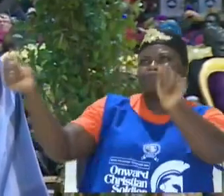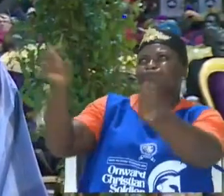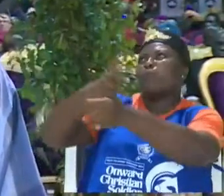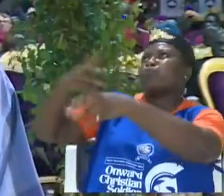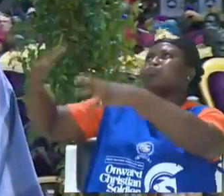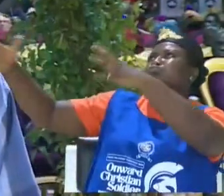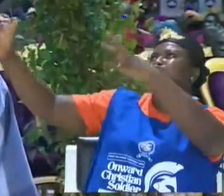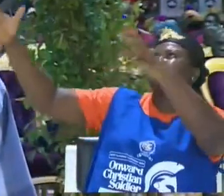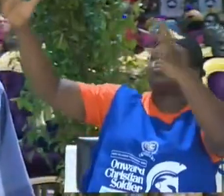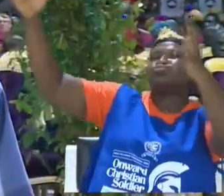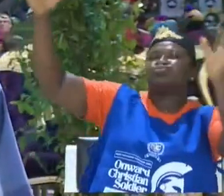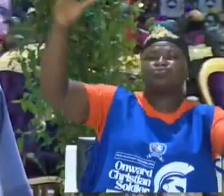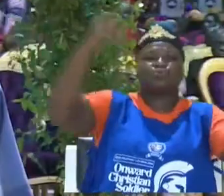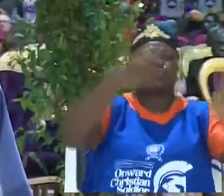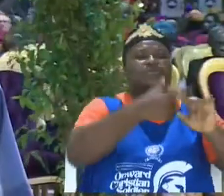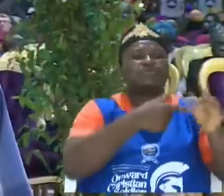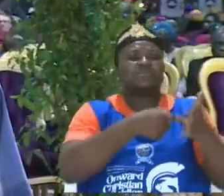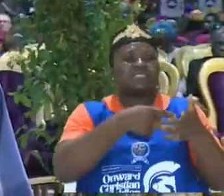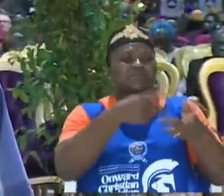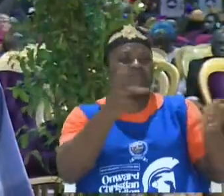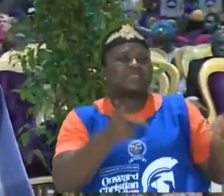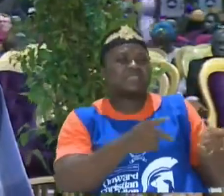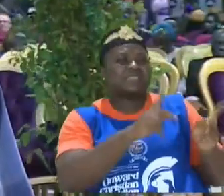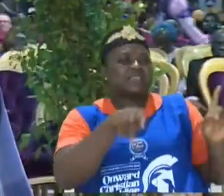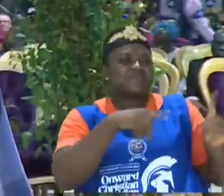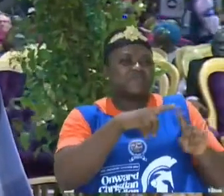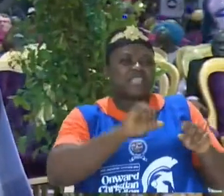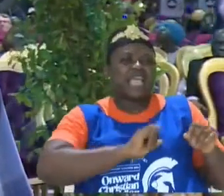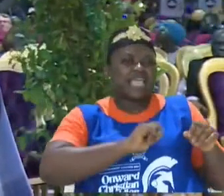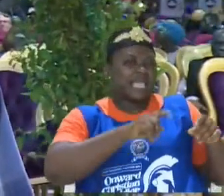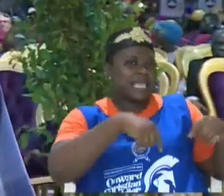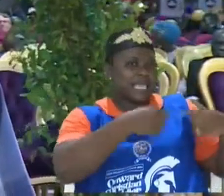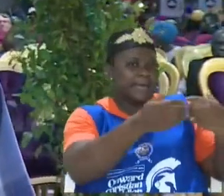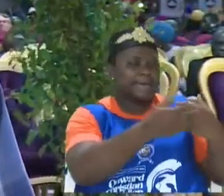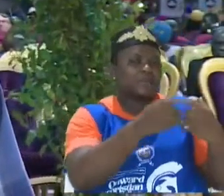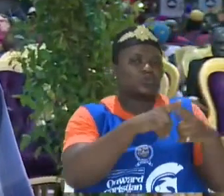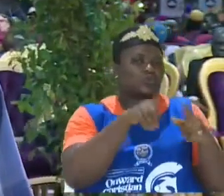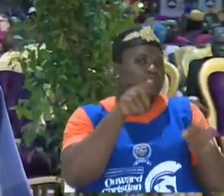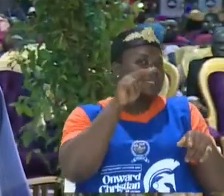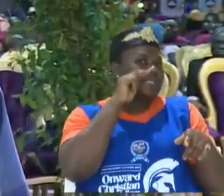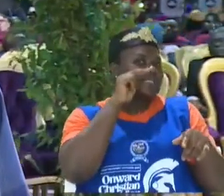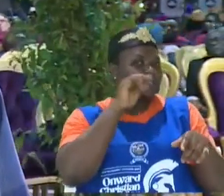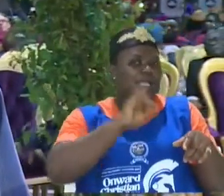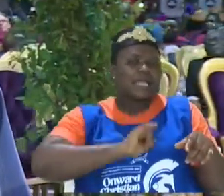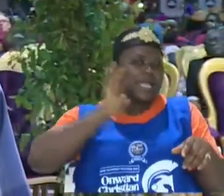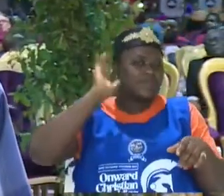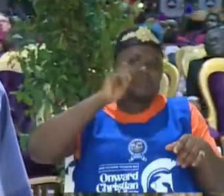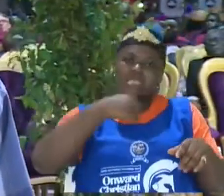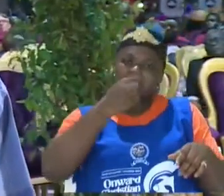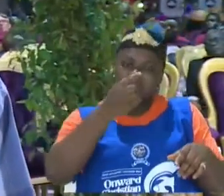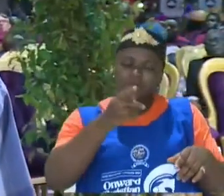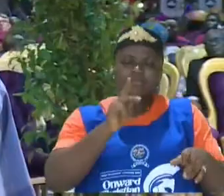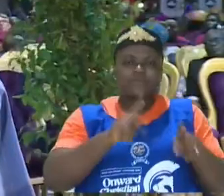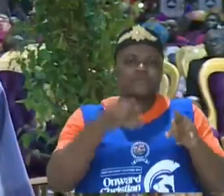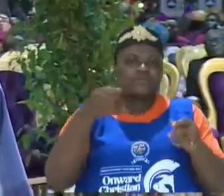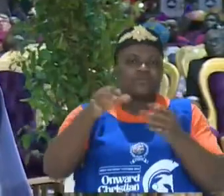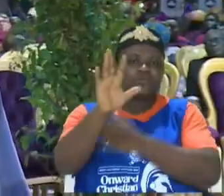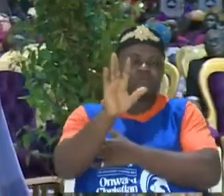this place, when I get back to Nigeria, I will tell the people of God about what you have done